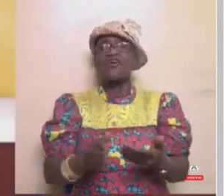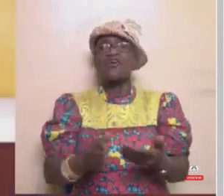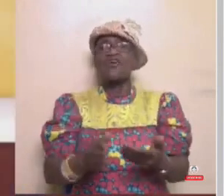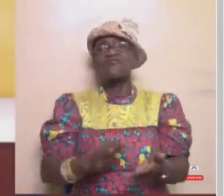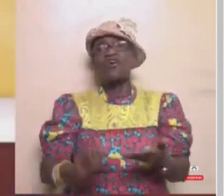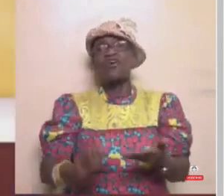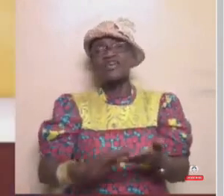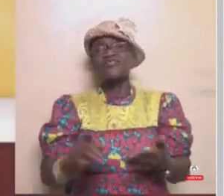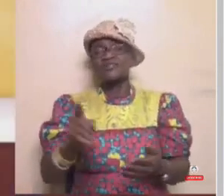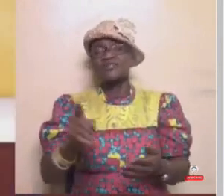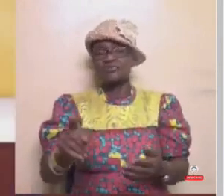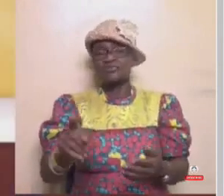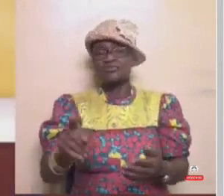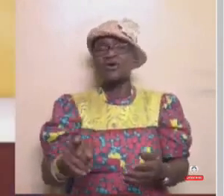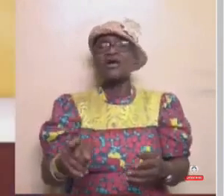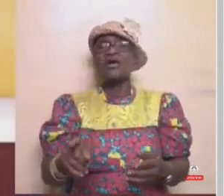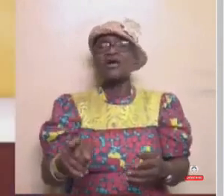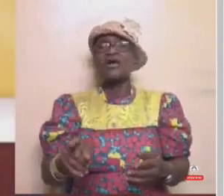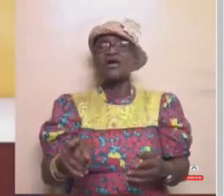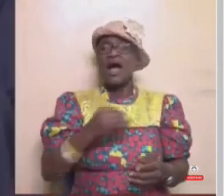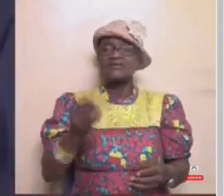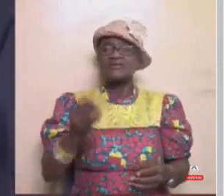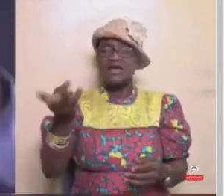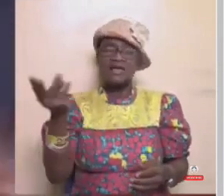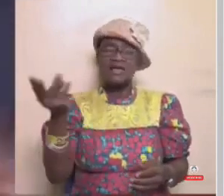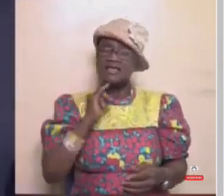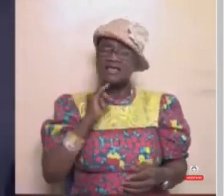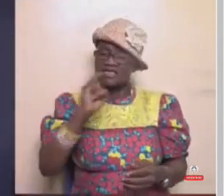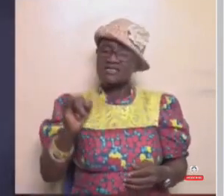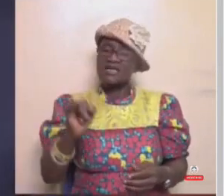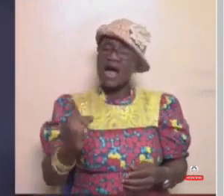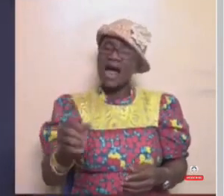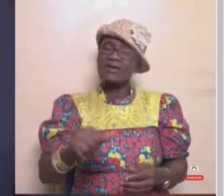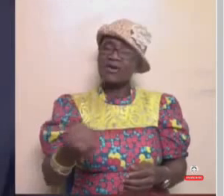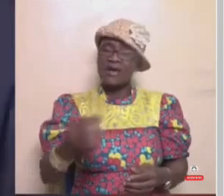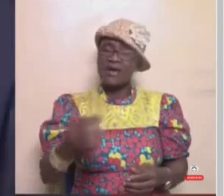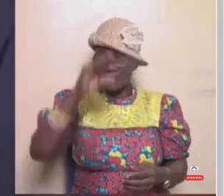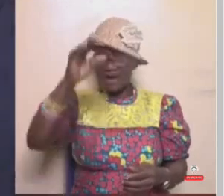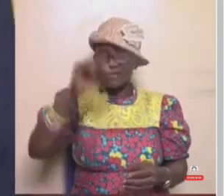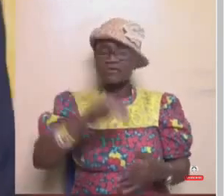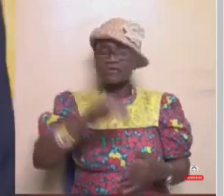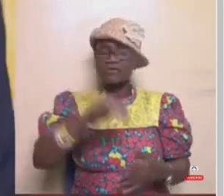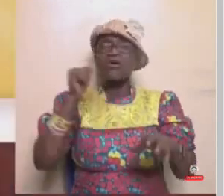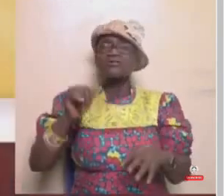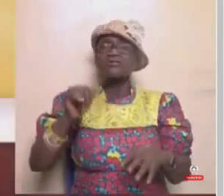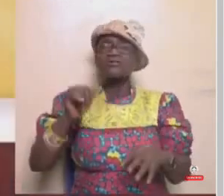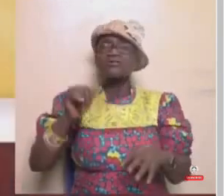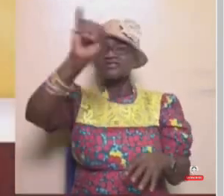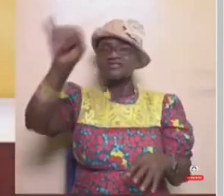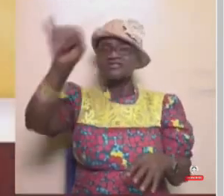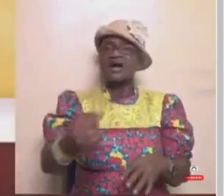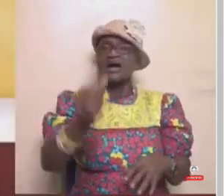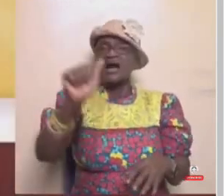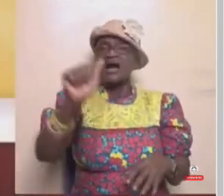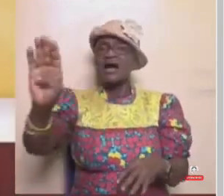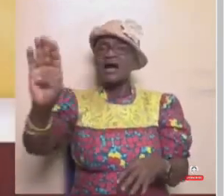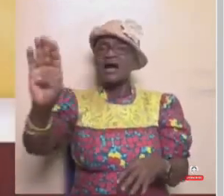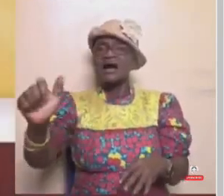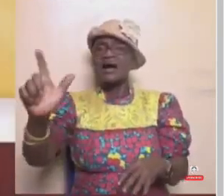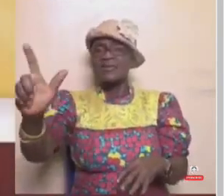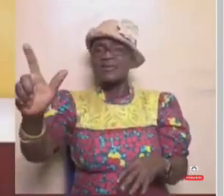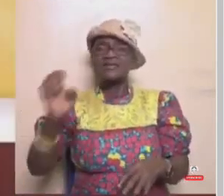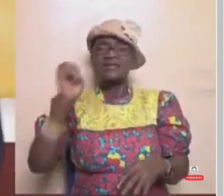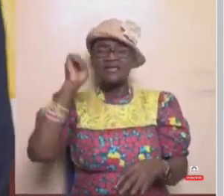called Jabez. He did something about his situation. He was born into a